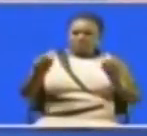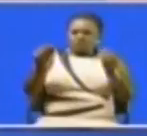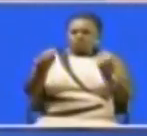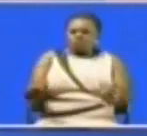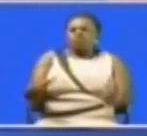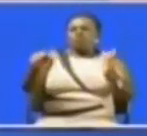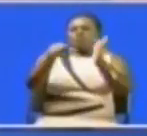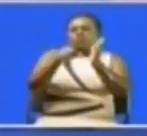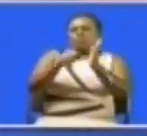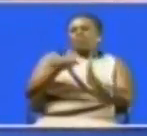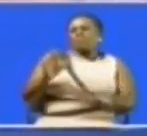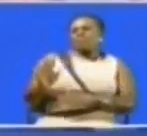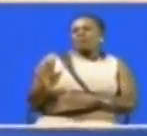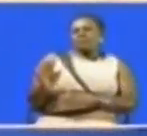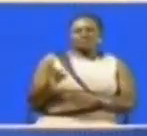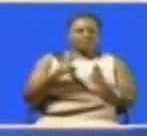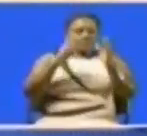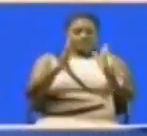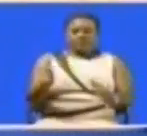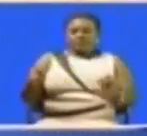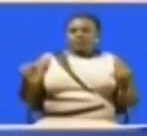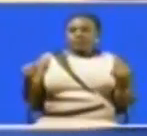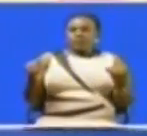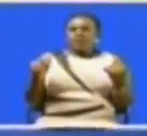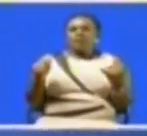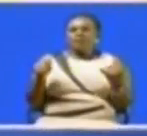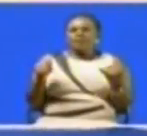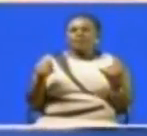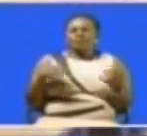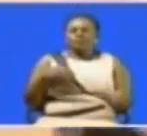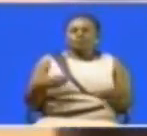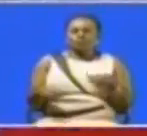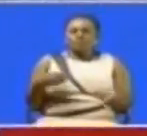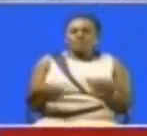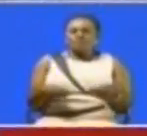to their predicament. Willie Lusige, KTN News in Busia.